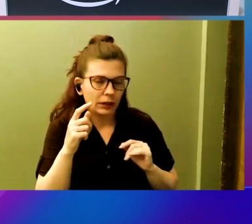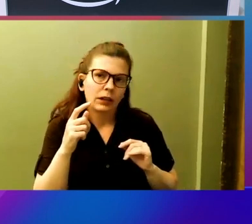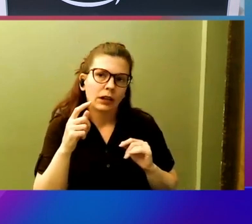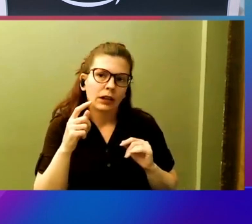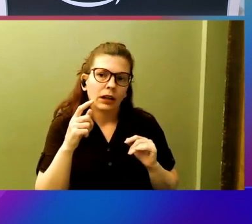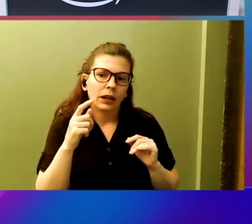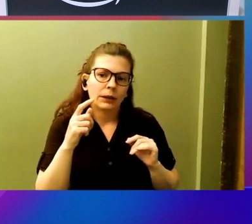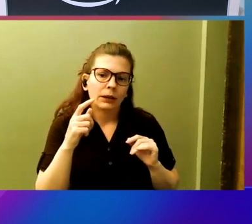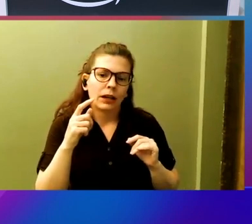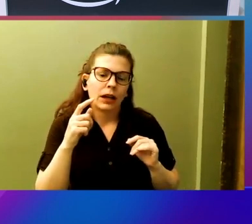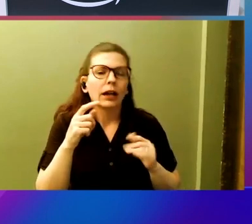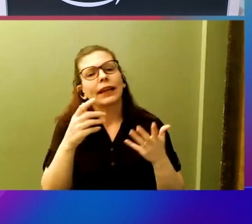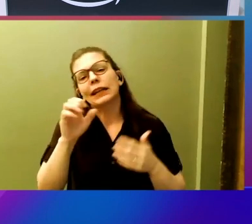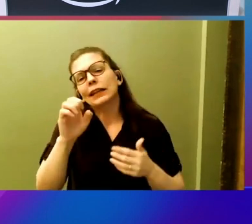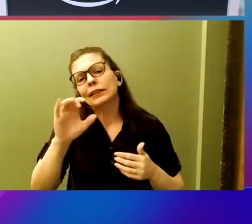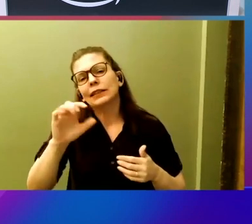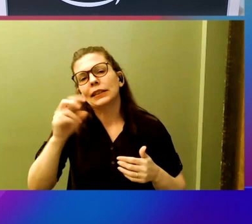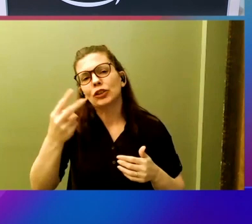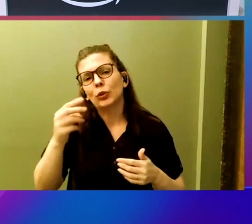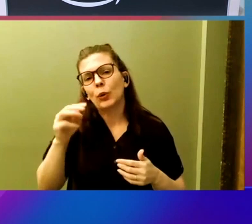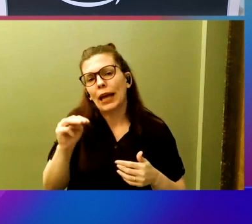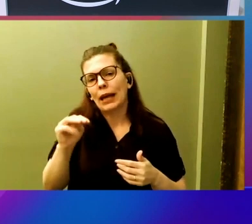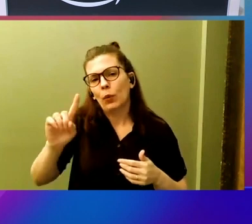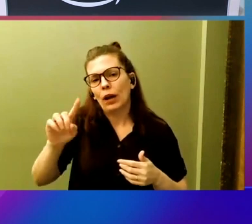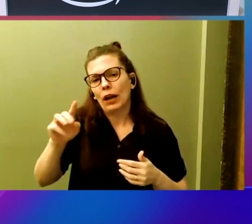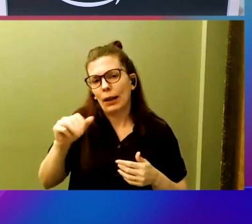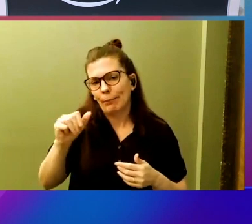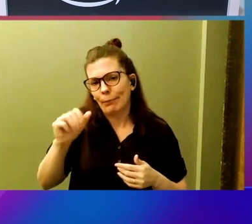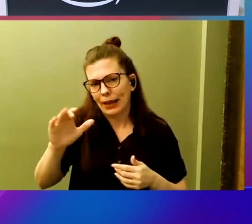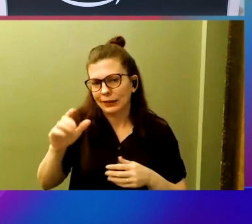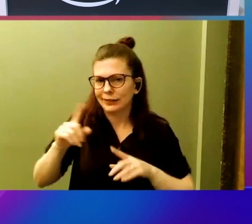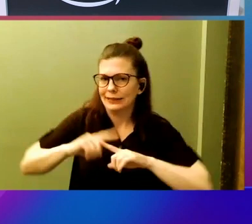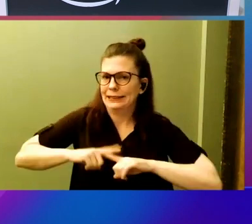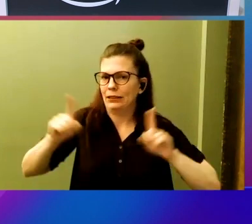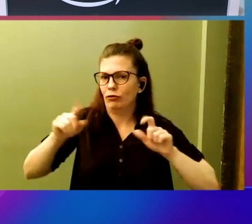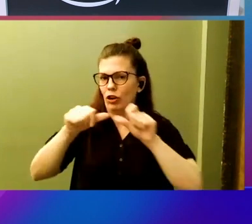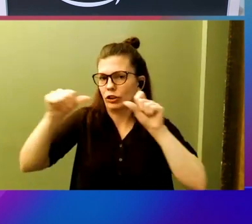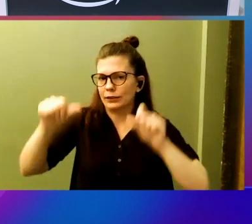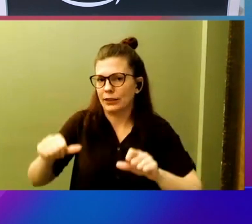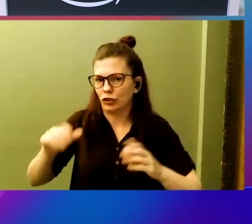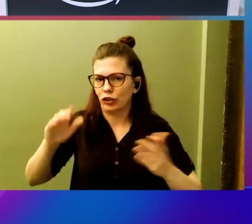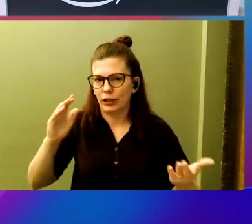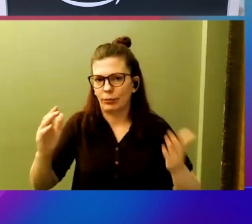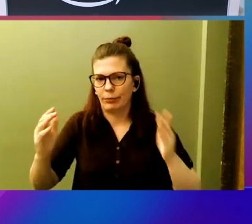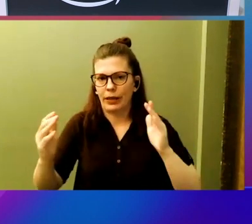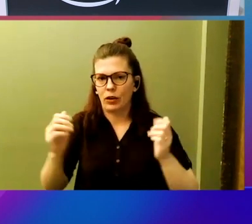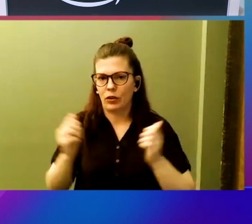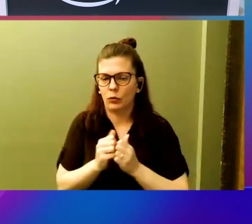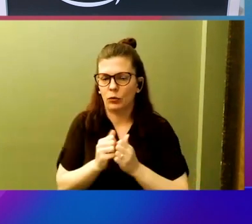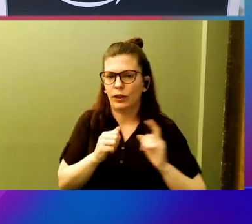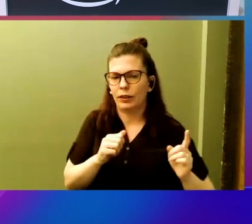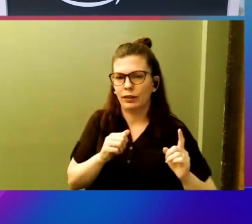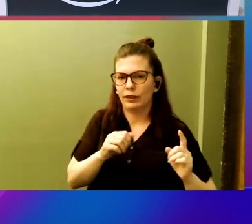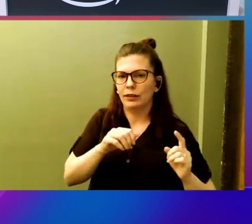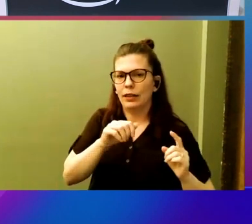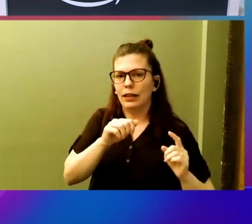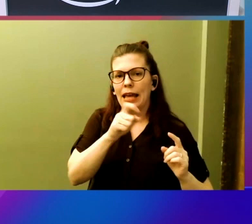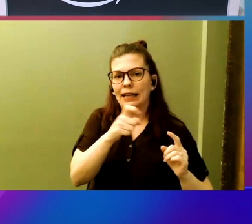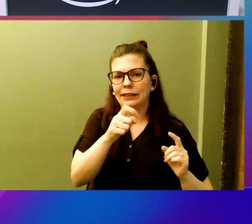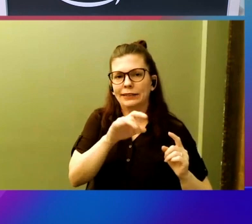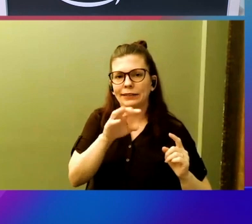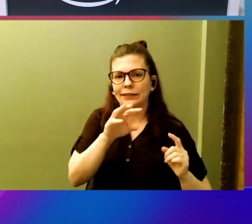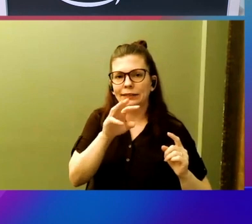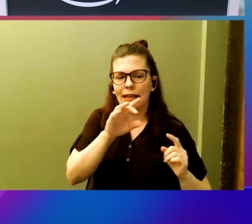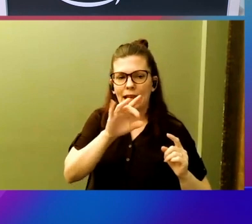the EC2 M1 Mac is a different architecture compared to the x86 based Mac instances.